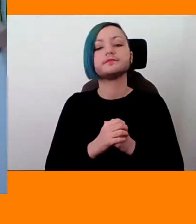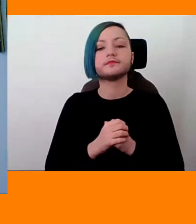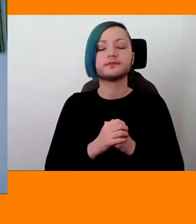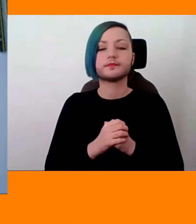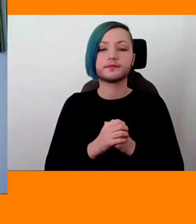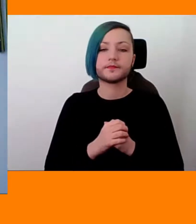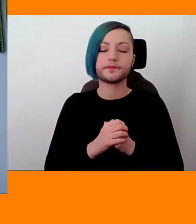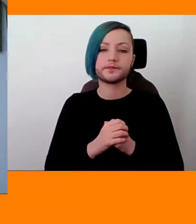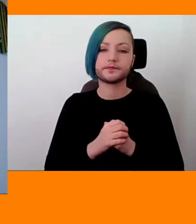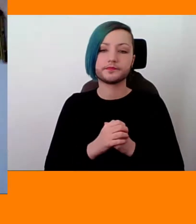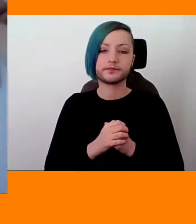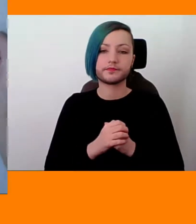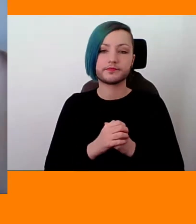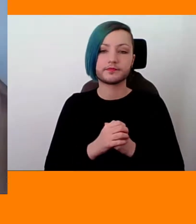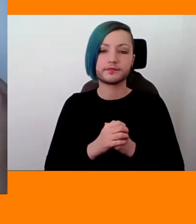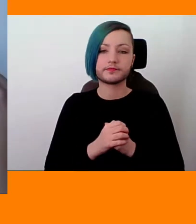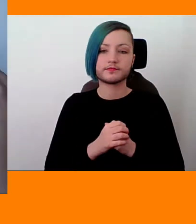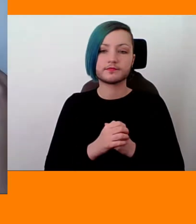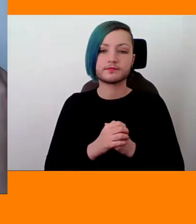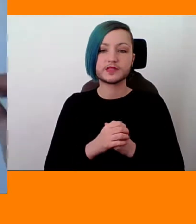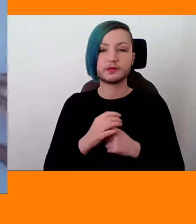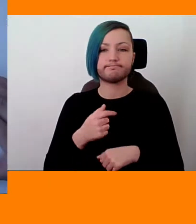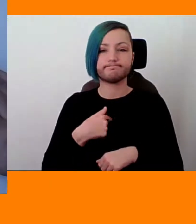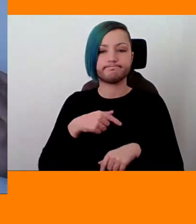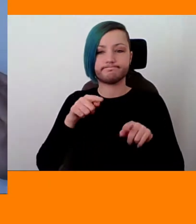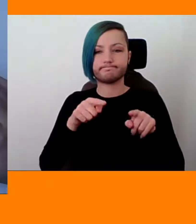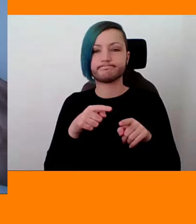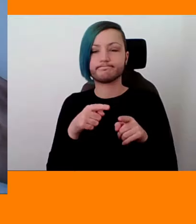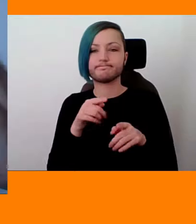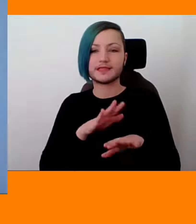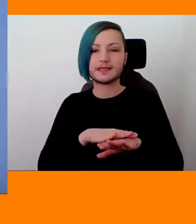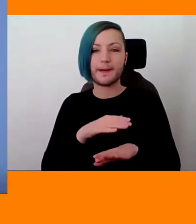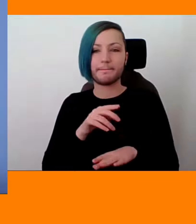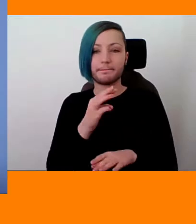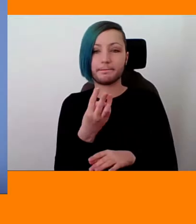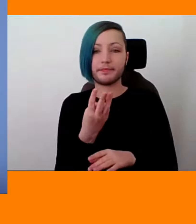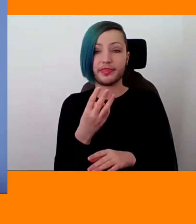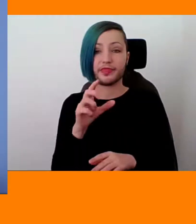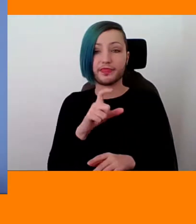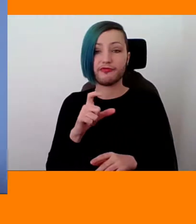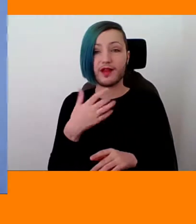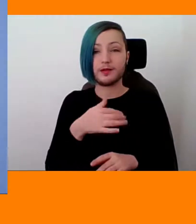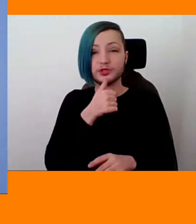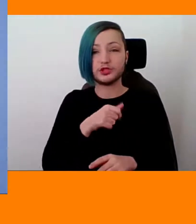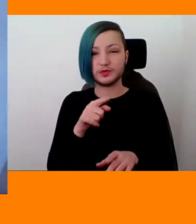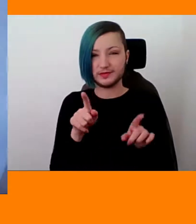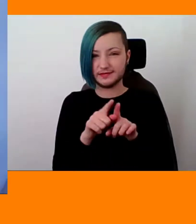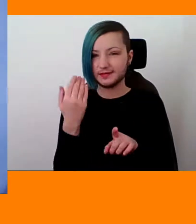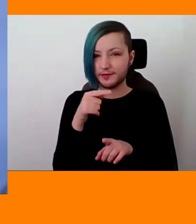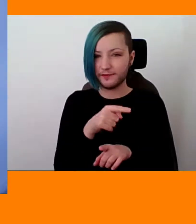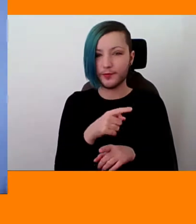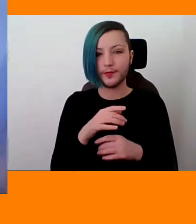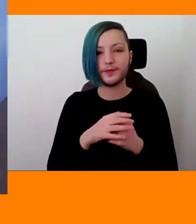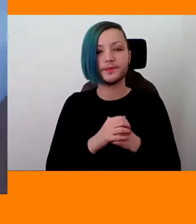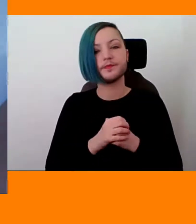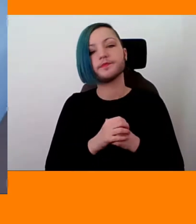So for this one, I'm going to work with these three colours, just like what I just showed you.